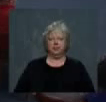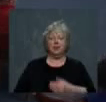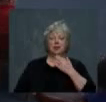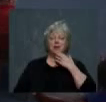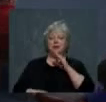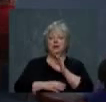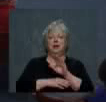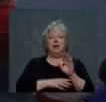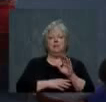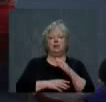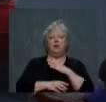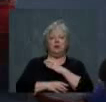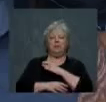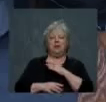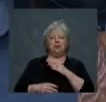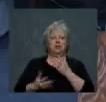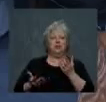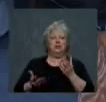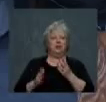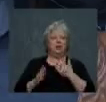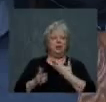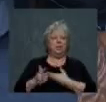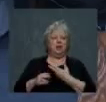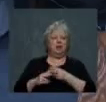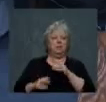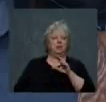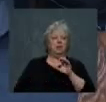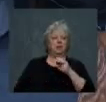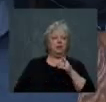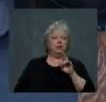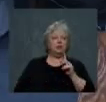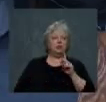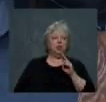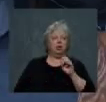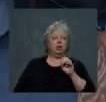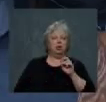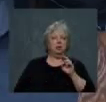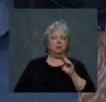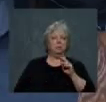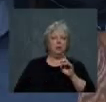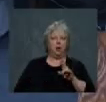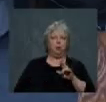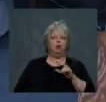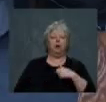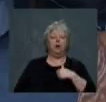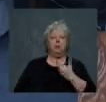Good afternoon, Commission and Board. My name is Chuck Ballmer. I'm here to speak against the